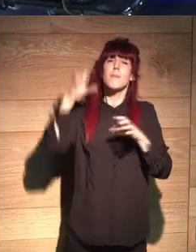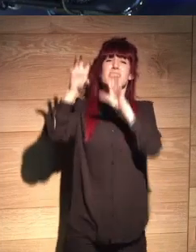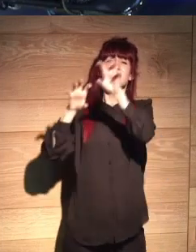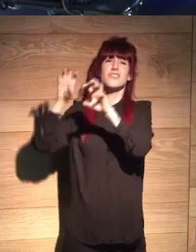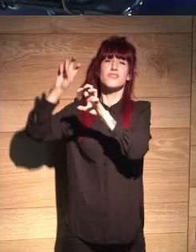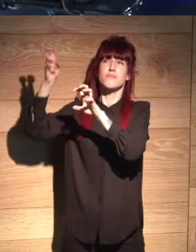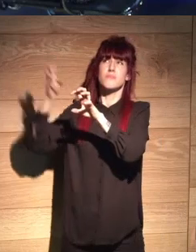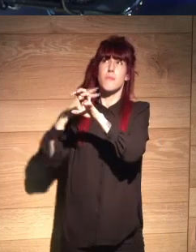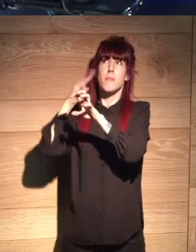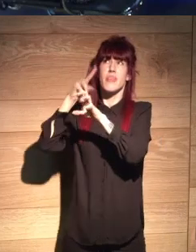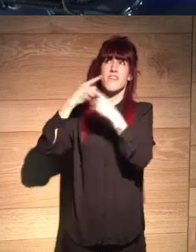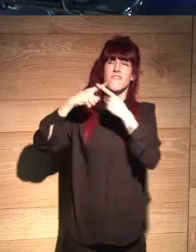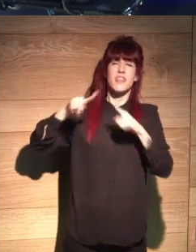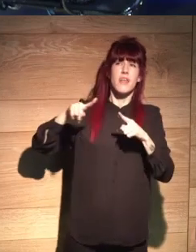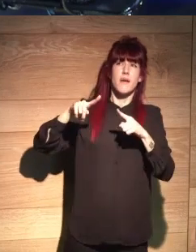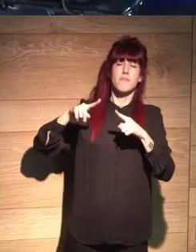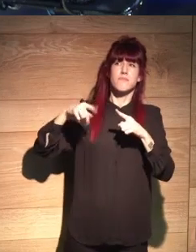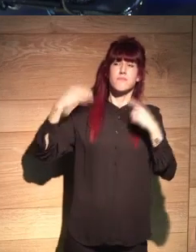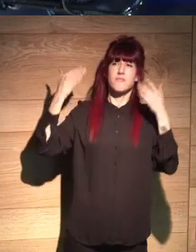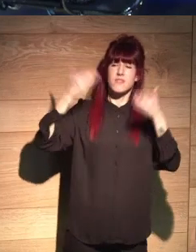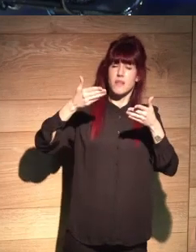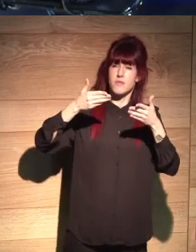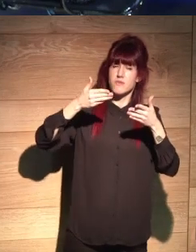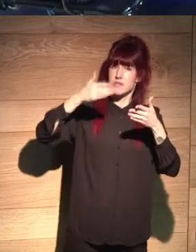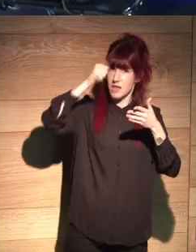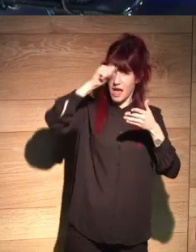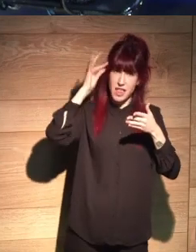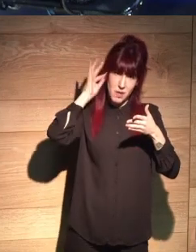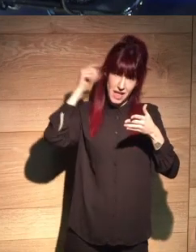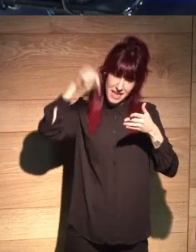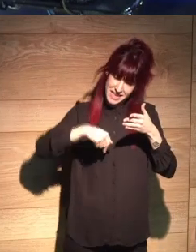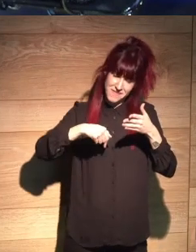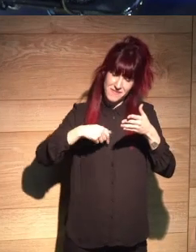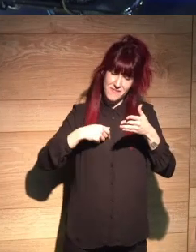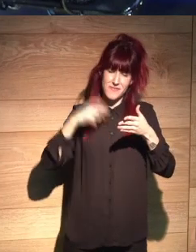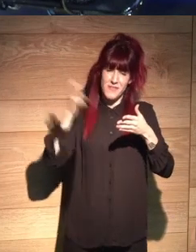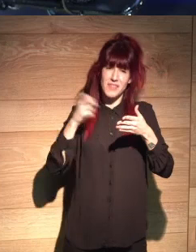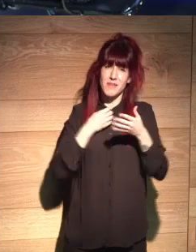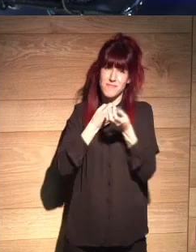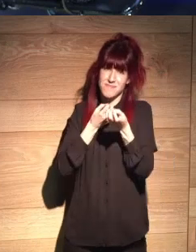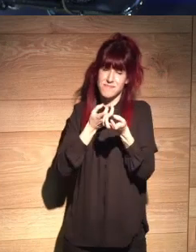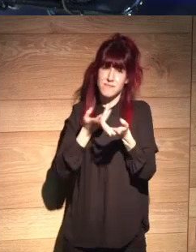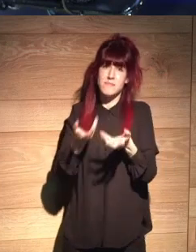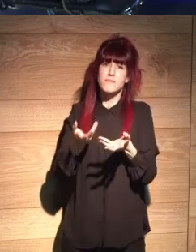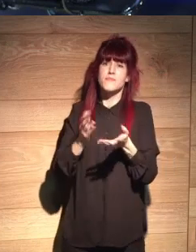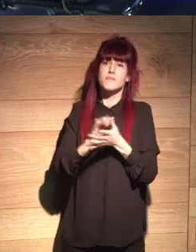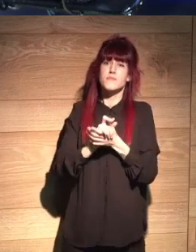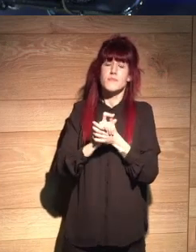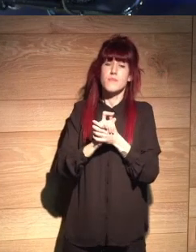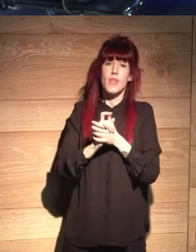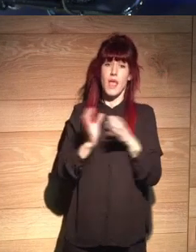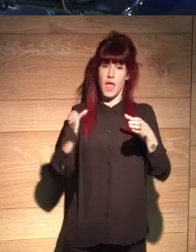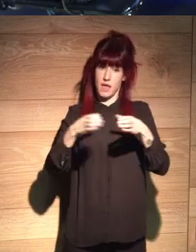people from different countries. We see that difference. Let's focus on the gender. This is what we are talking about.